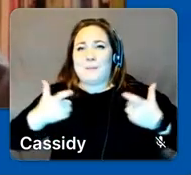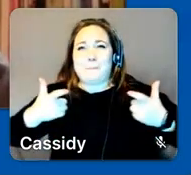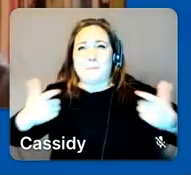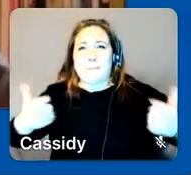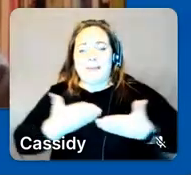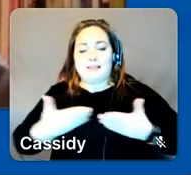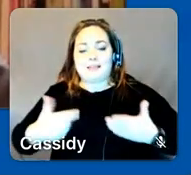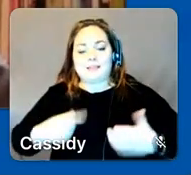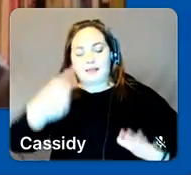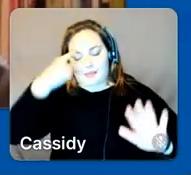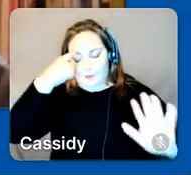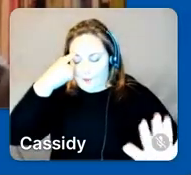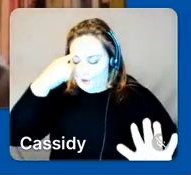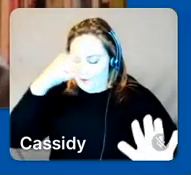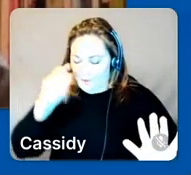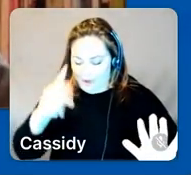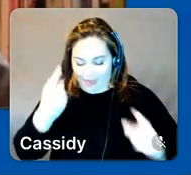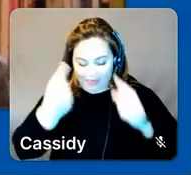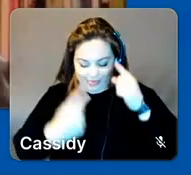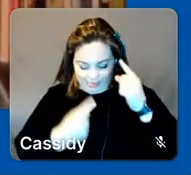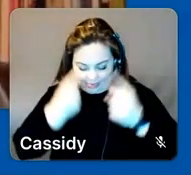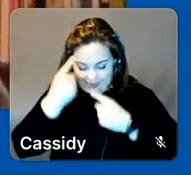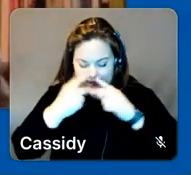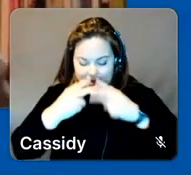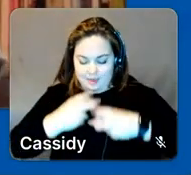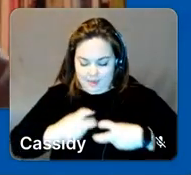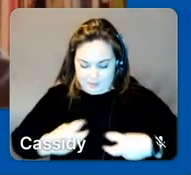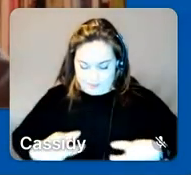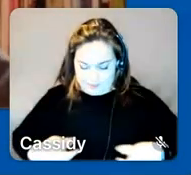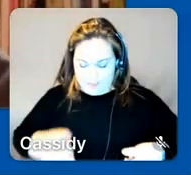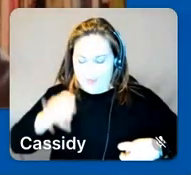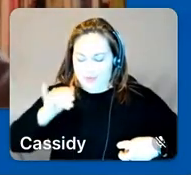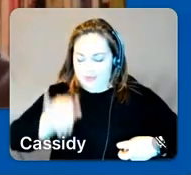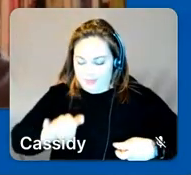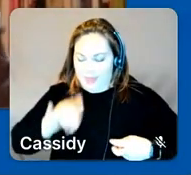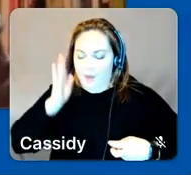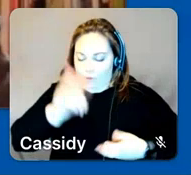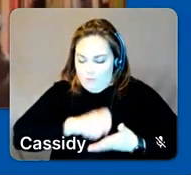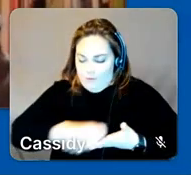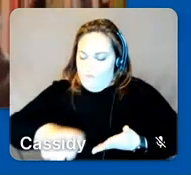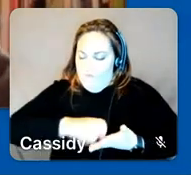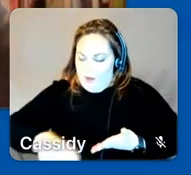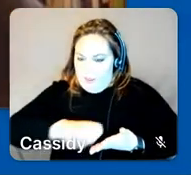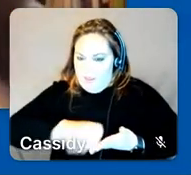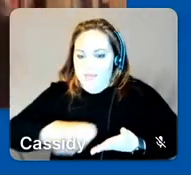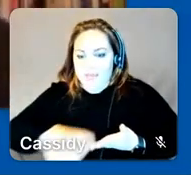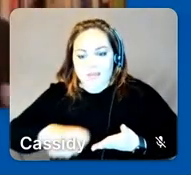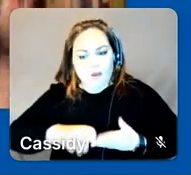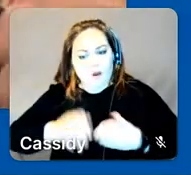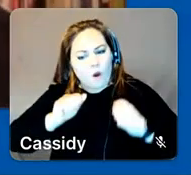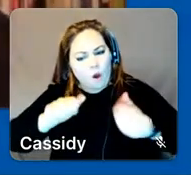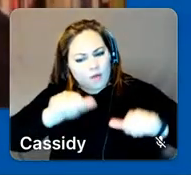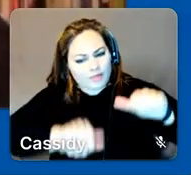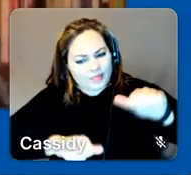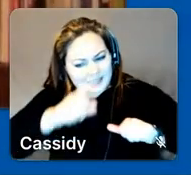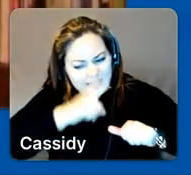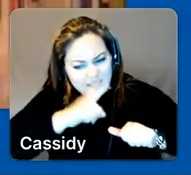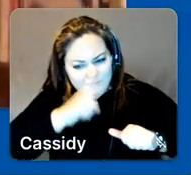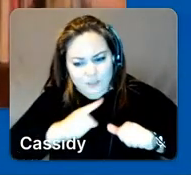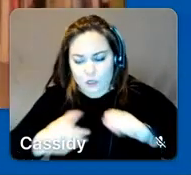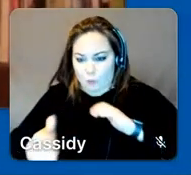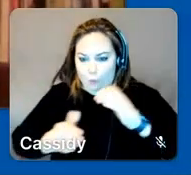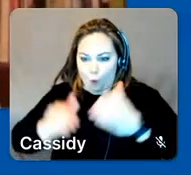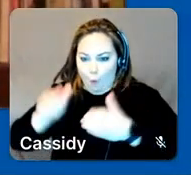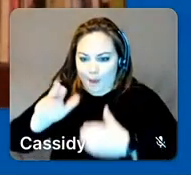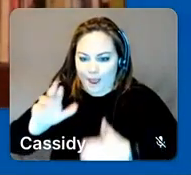think, okay, think about this, because this is what writing is. This is where all the science fiction, all the robots, all the spaceships,